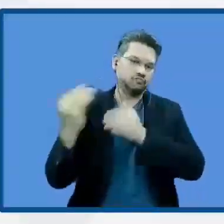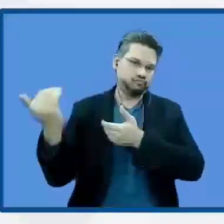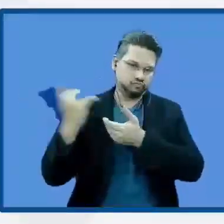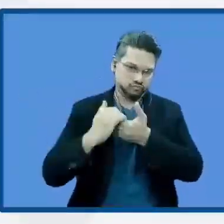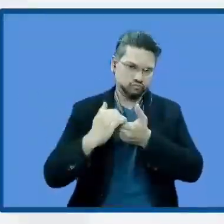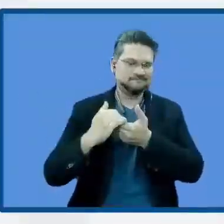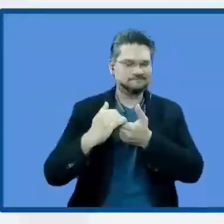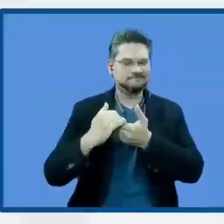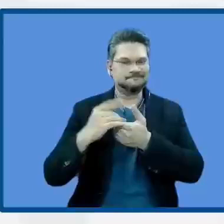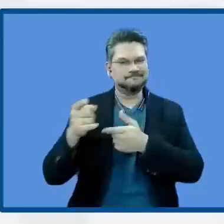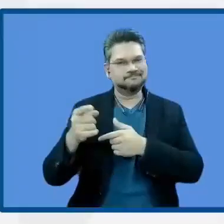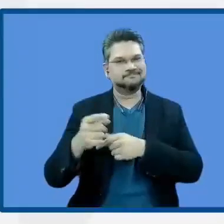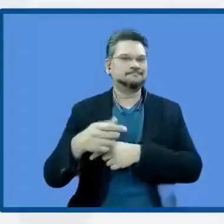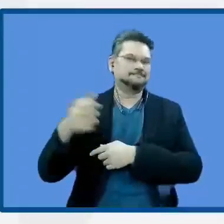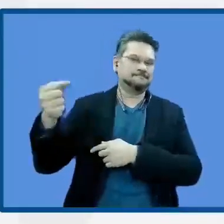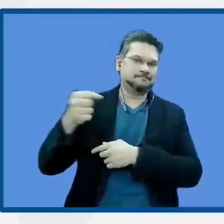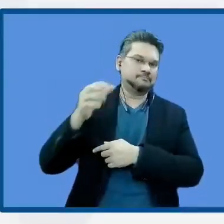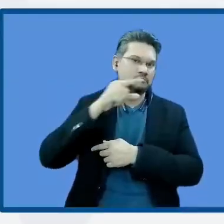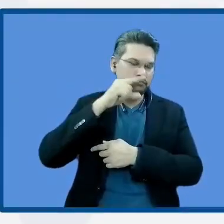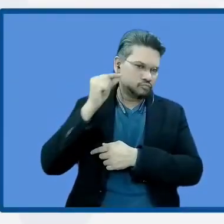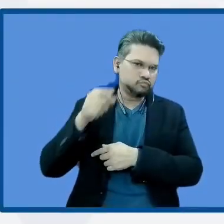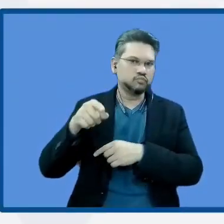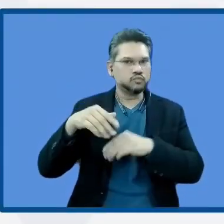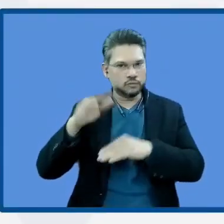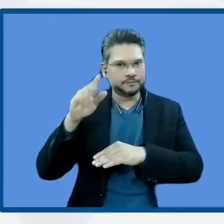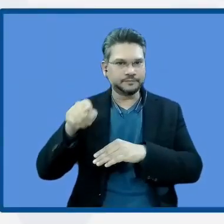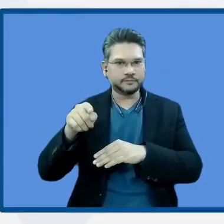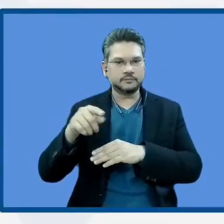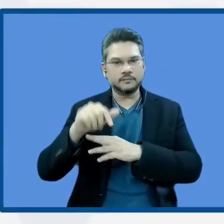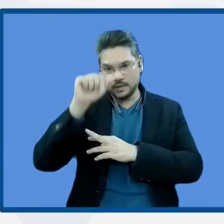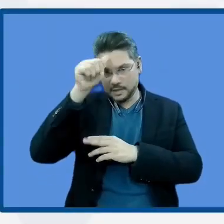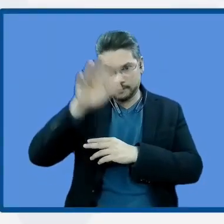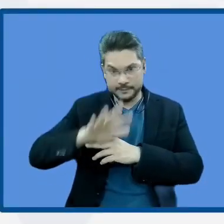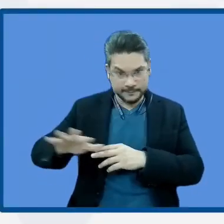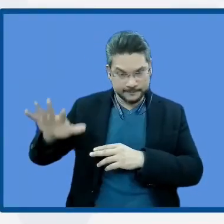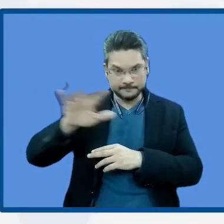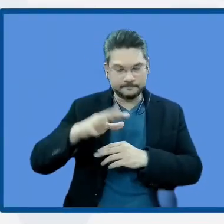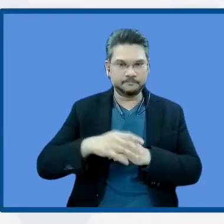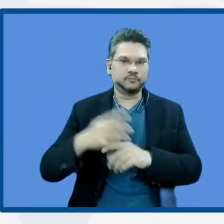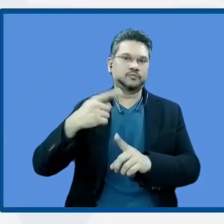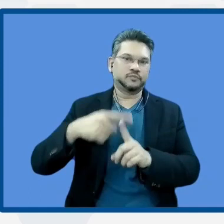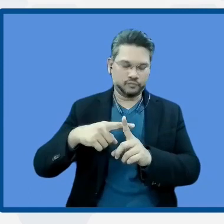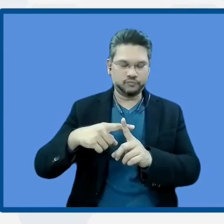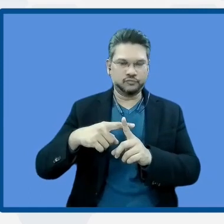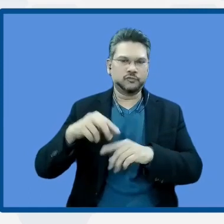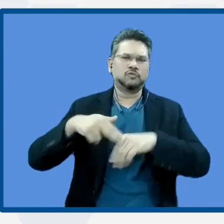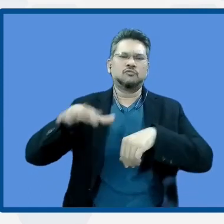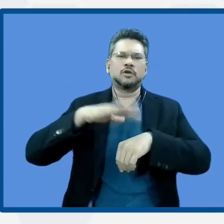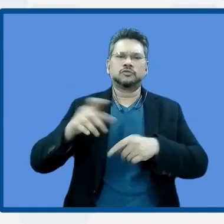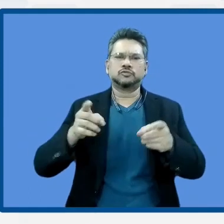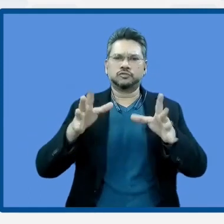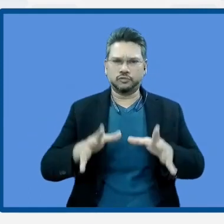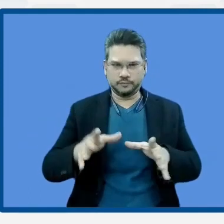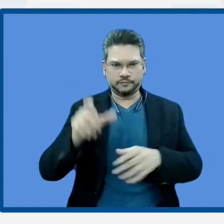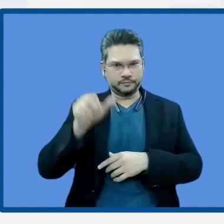for Disaster Resilient Infrastructure of India. Then Patricia Carrillo, National Director of Risk Management of the Ministry of